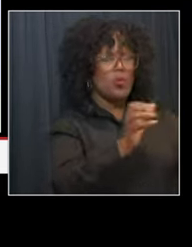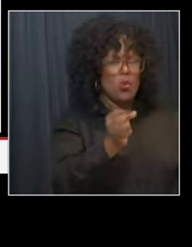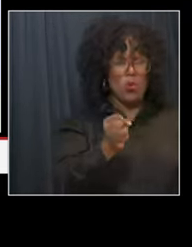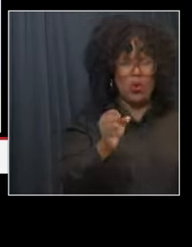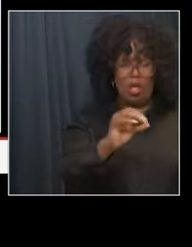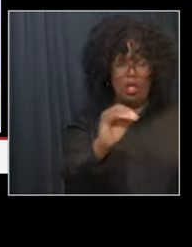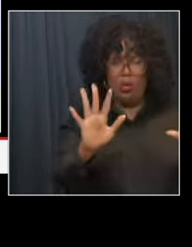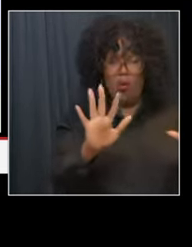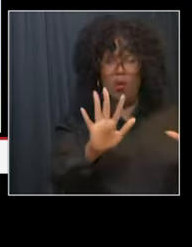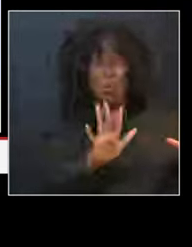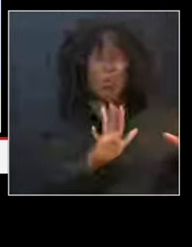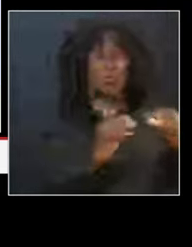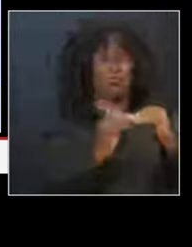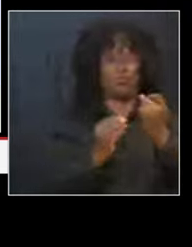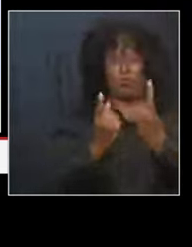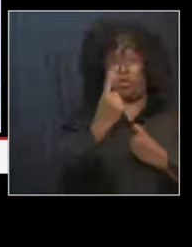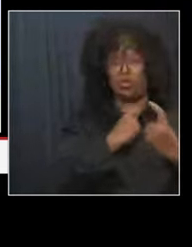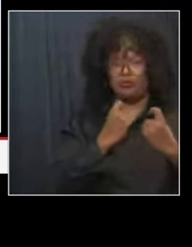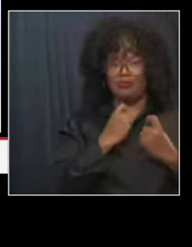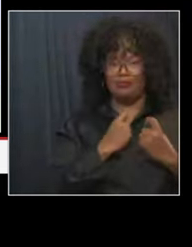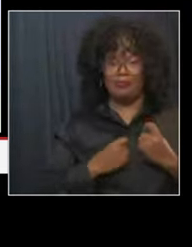Christina Henderson. Is the lineup?